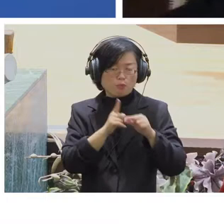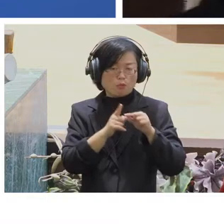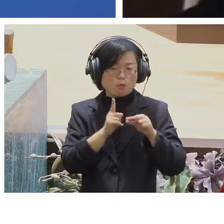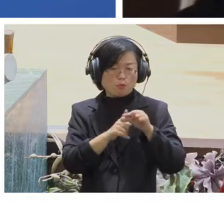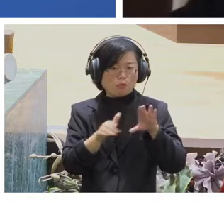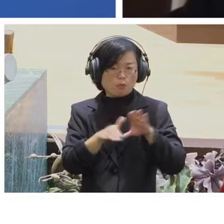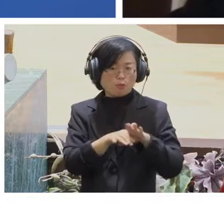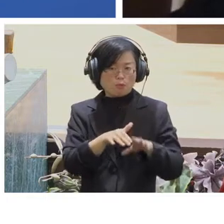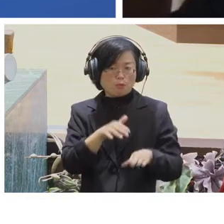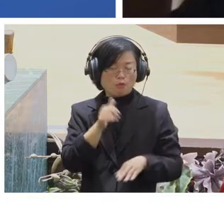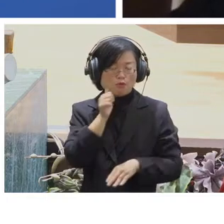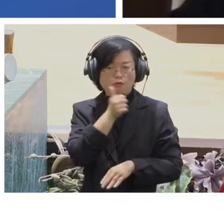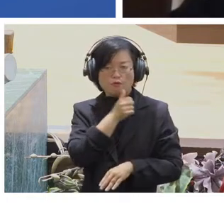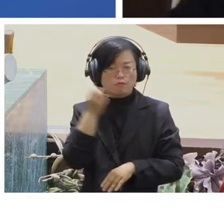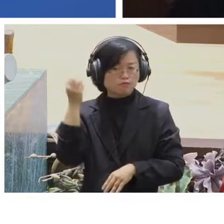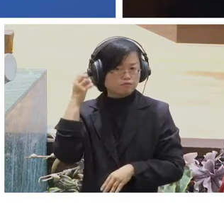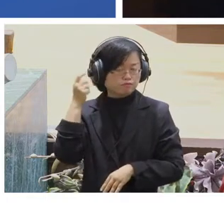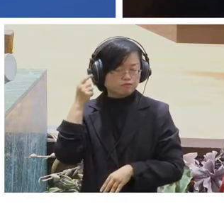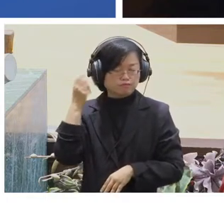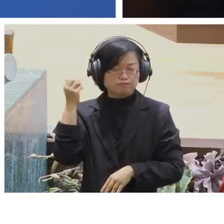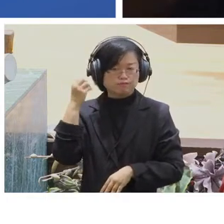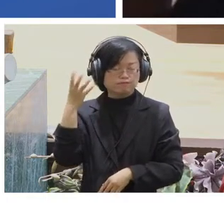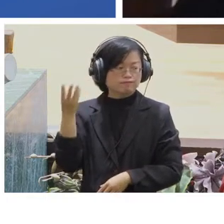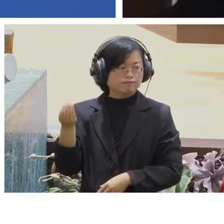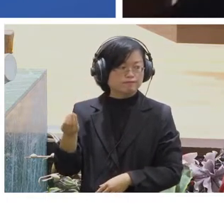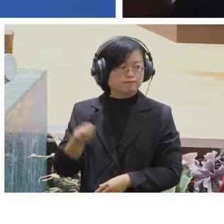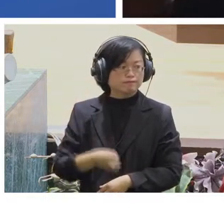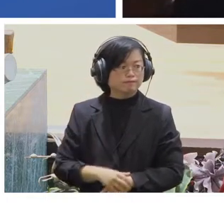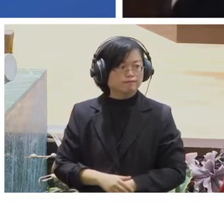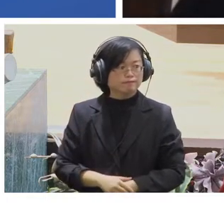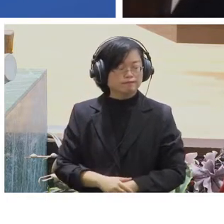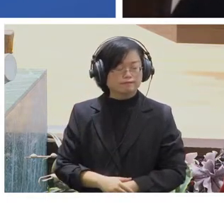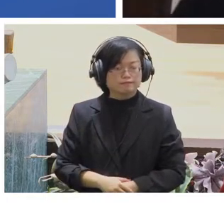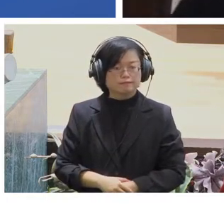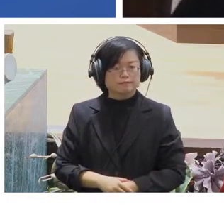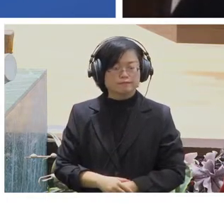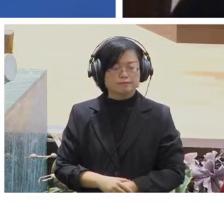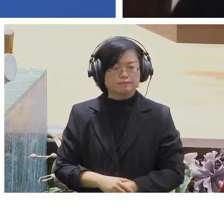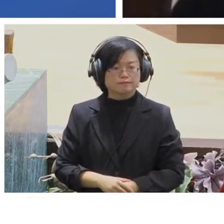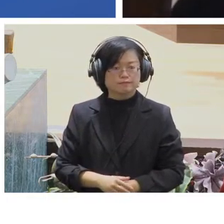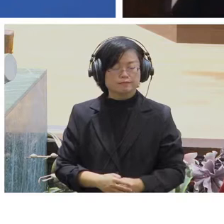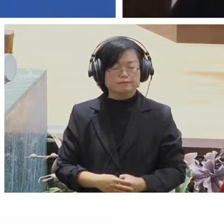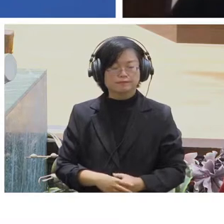for example, if you talk about the national boundaries, just like Dr. Akif mentioned